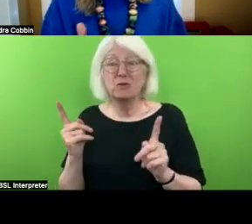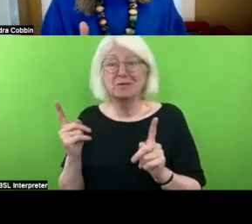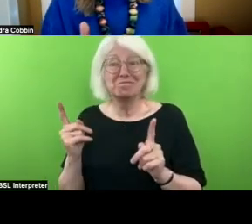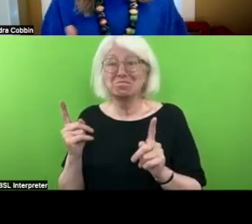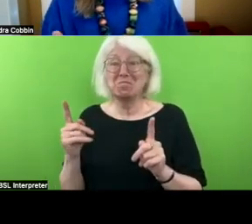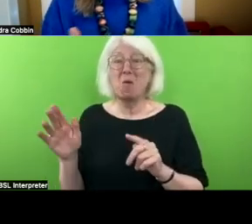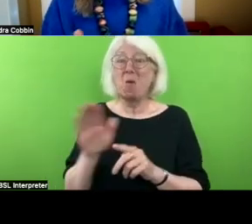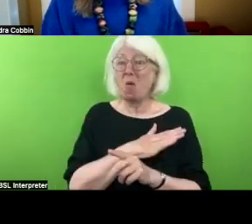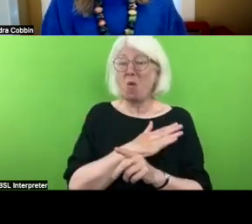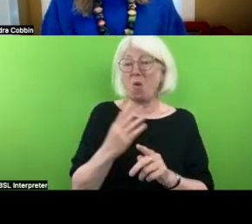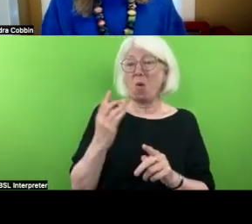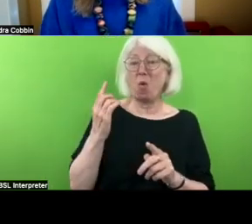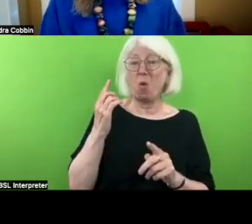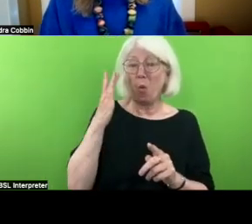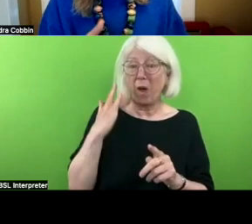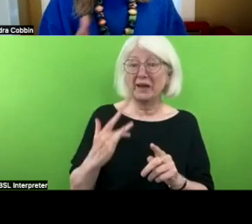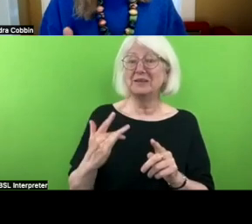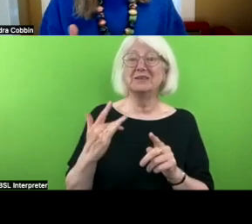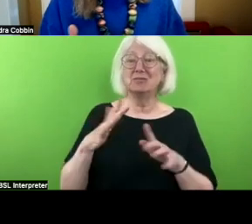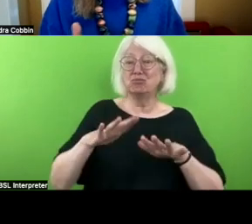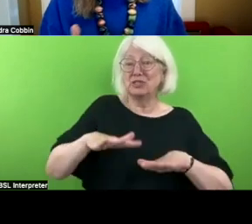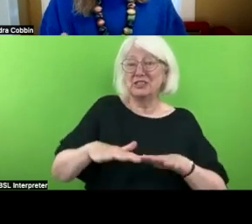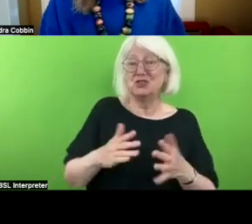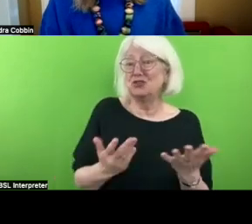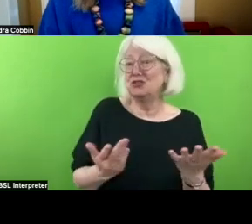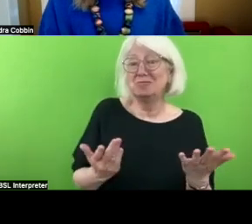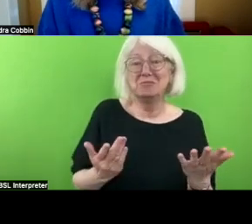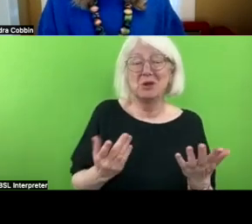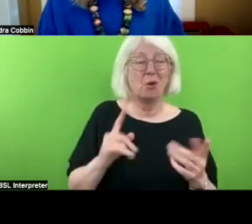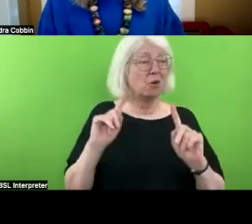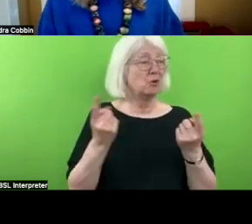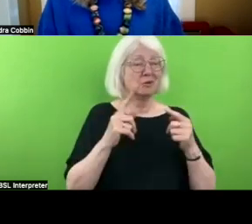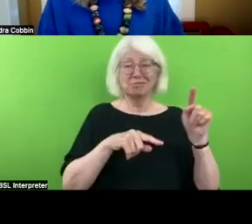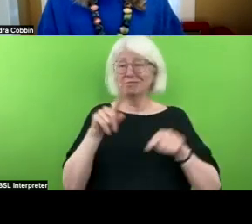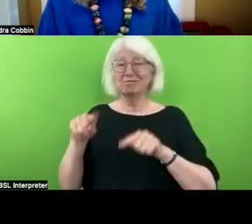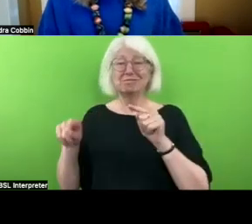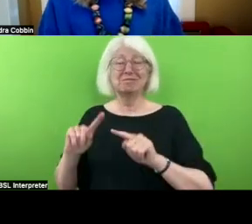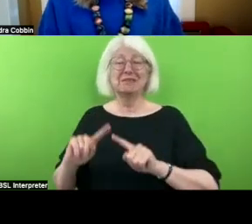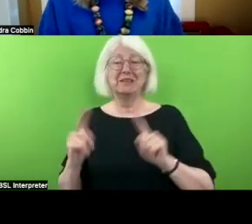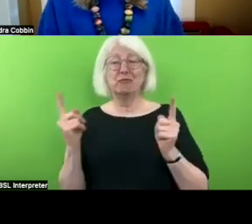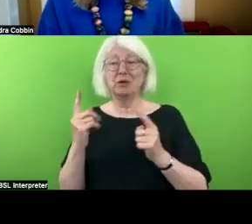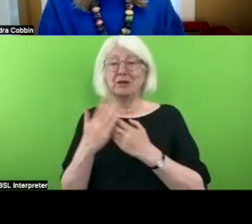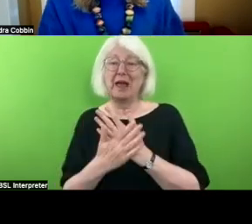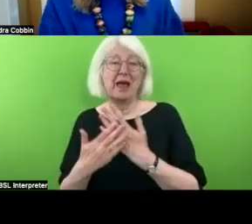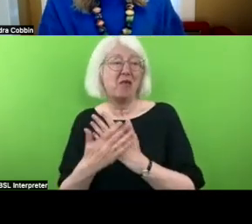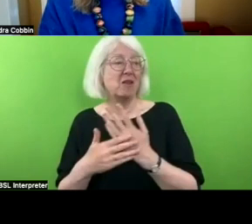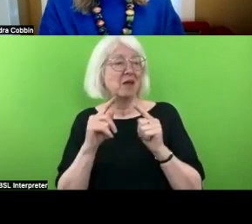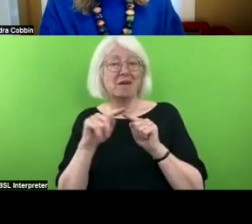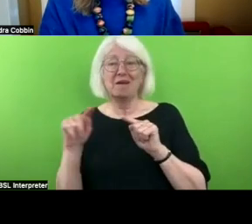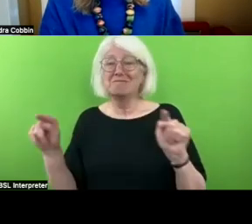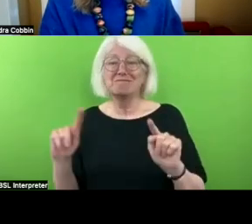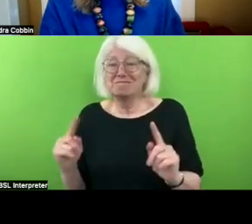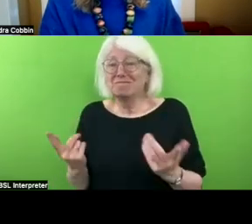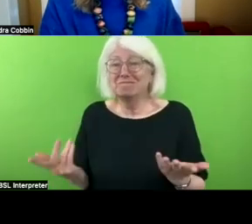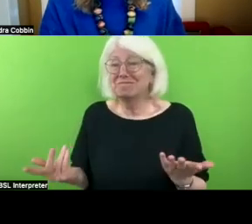able to explore in any way the way that ethnic diversity might impact on this subject. And I'd love to. And if I was